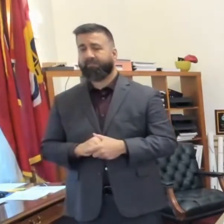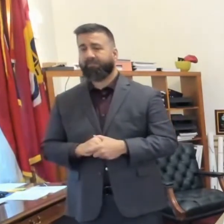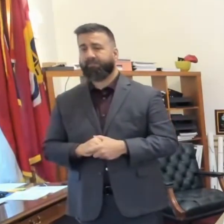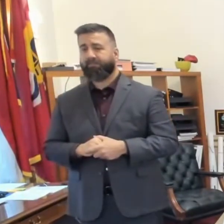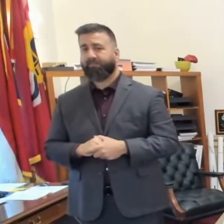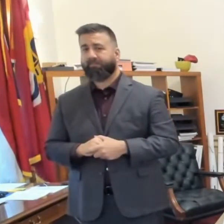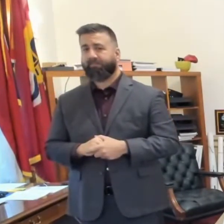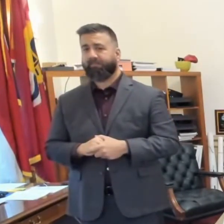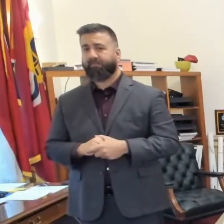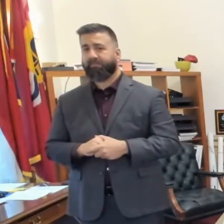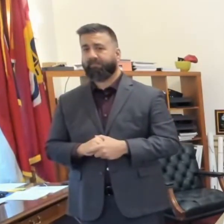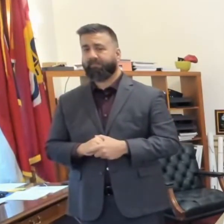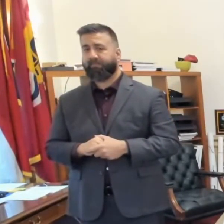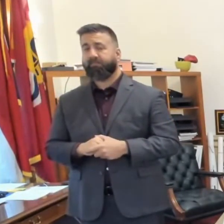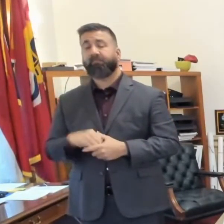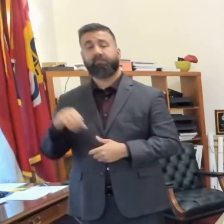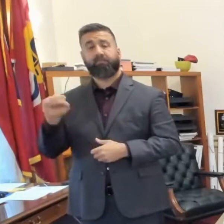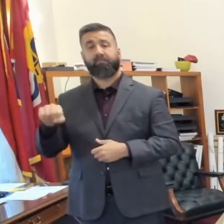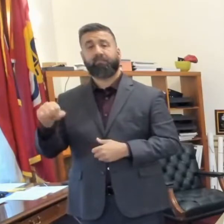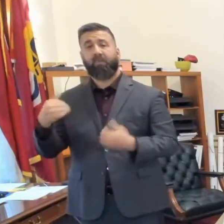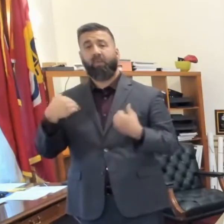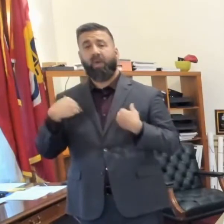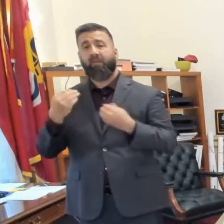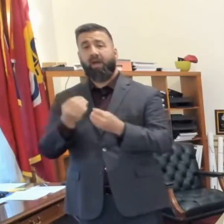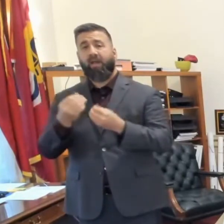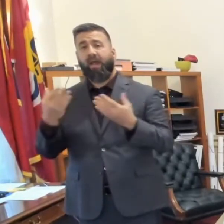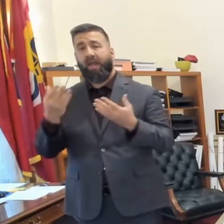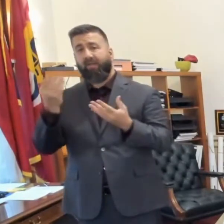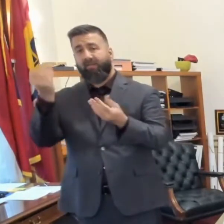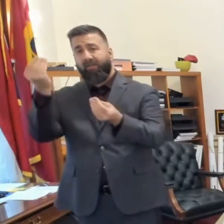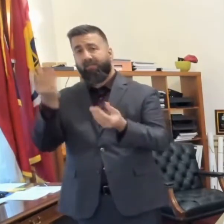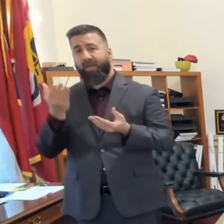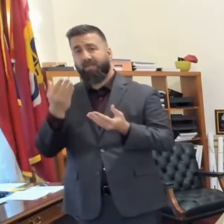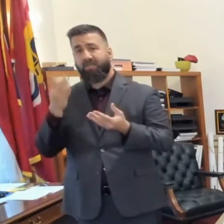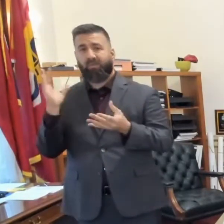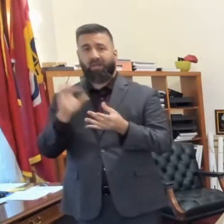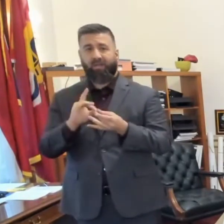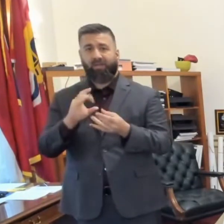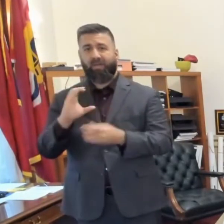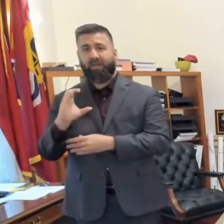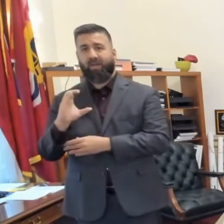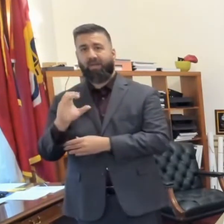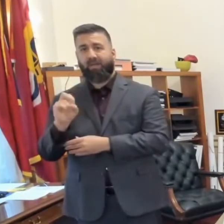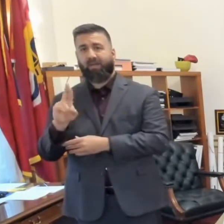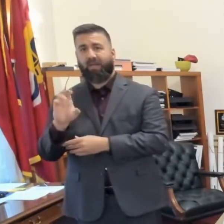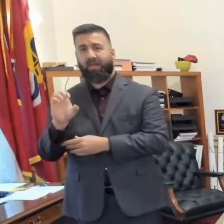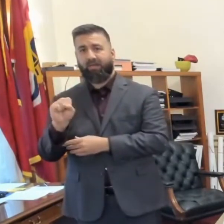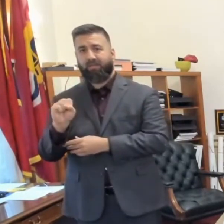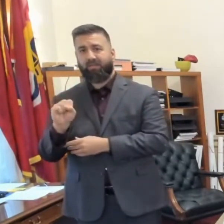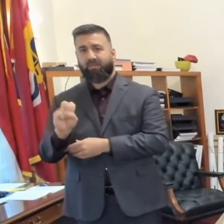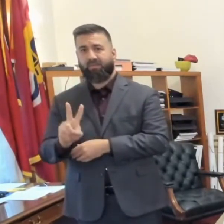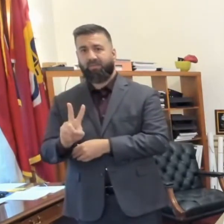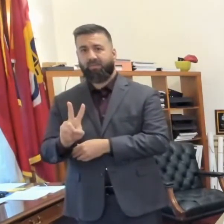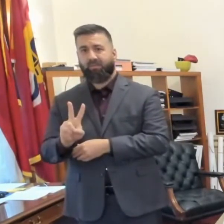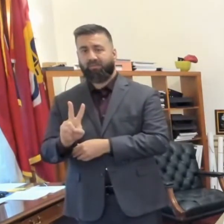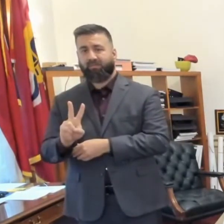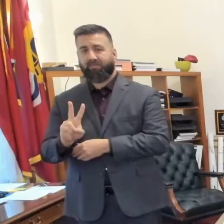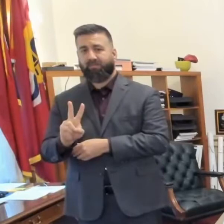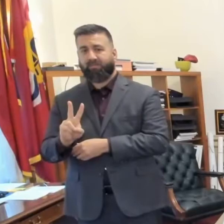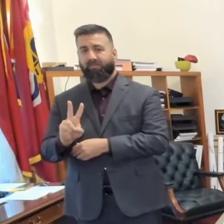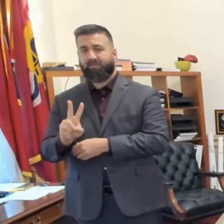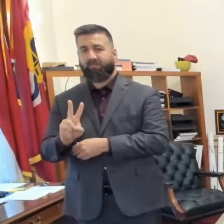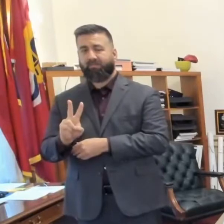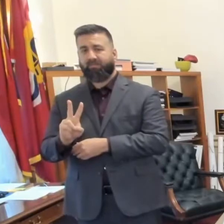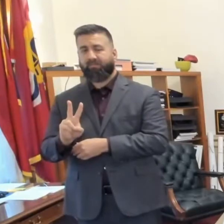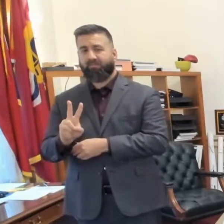have a lot of information about CARES 2, we'll call it. And when you say we be able to benefit,